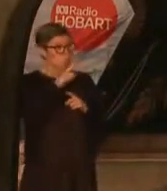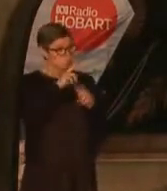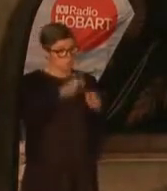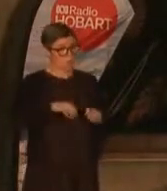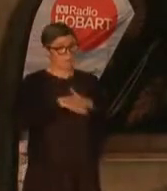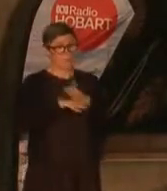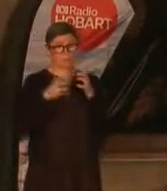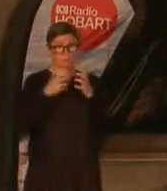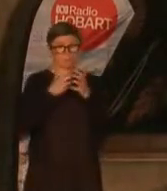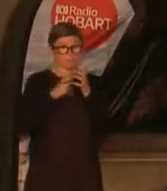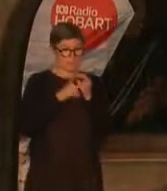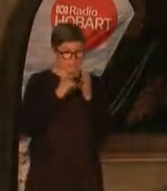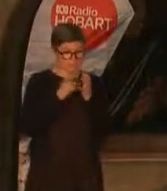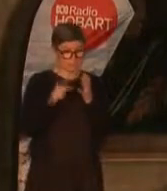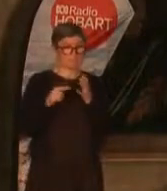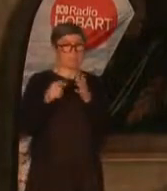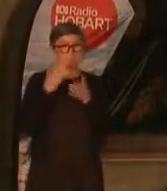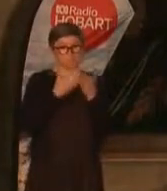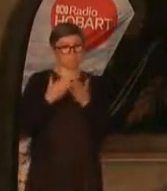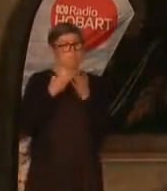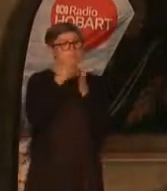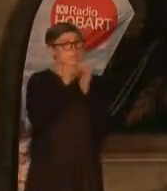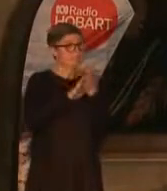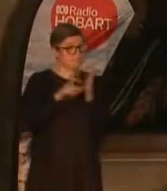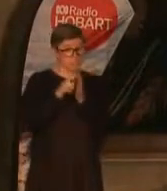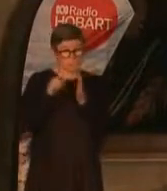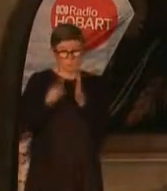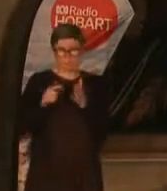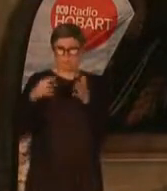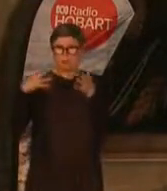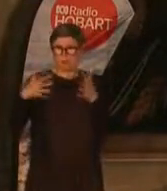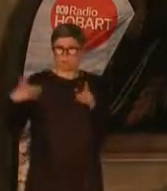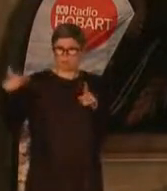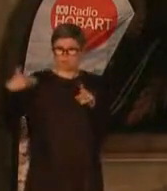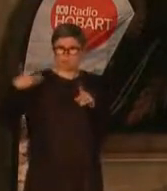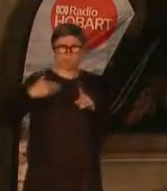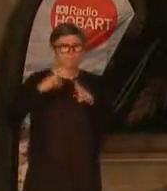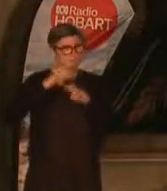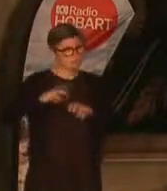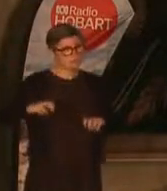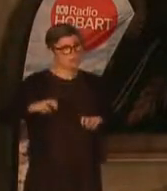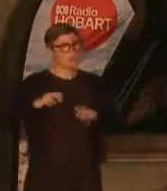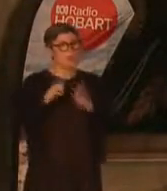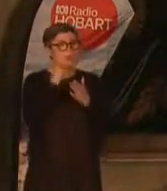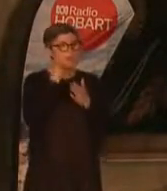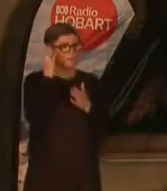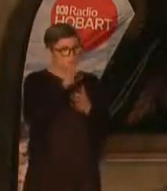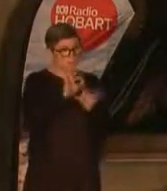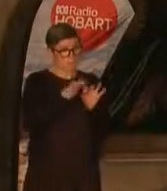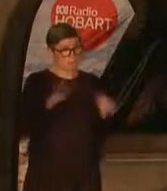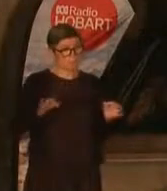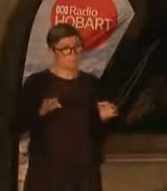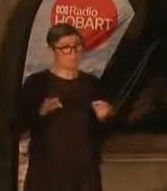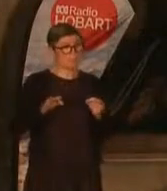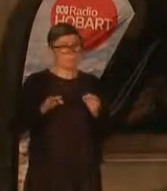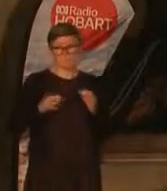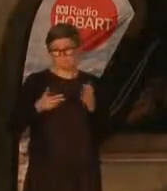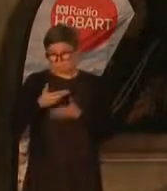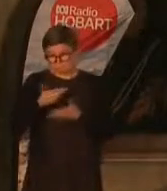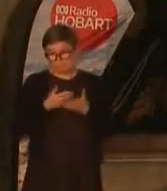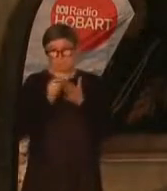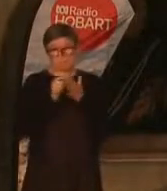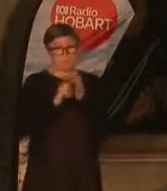PhD, which is a continuation of her decades-long research as Aboriginal linguistic consultant with the Palawa Kani